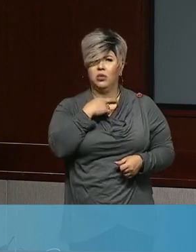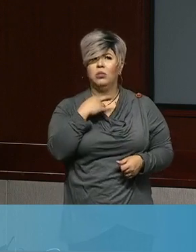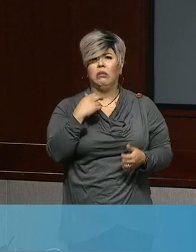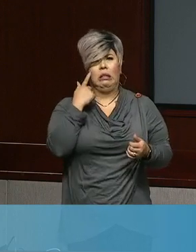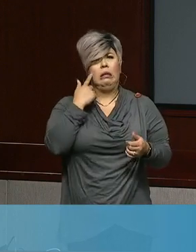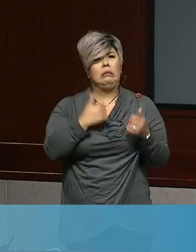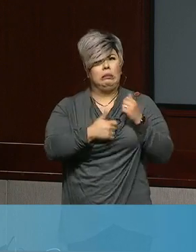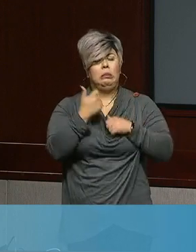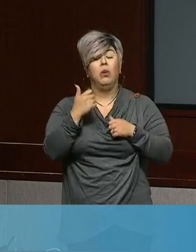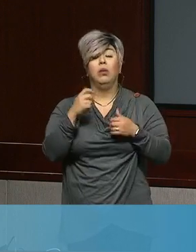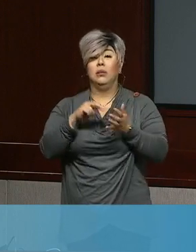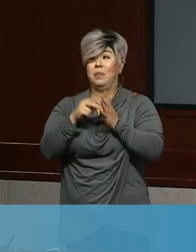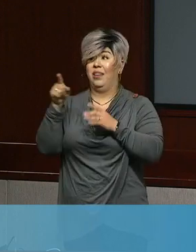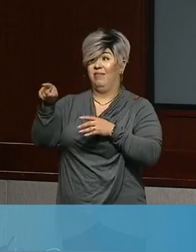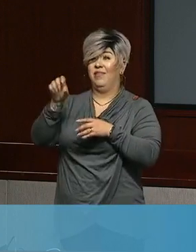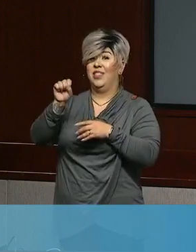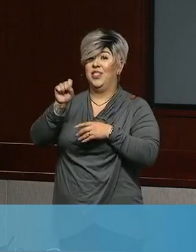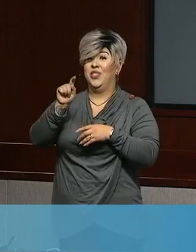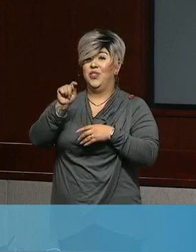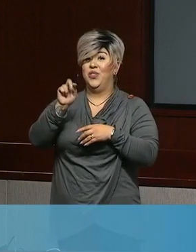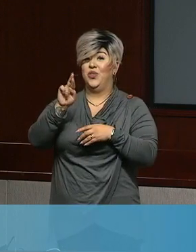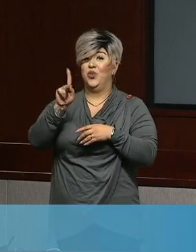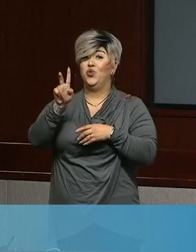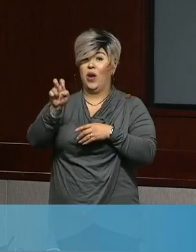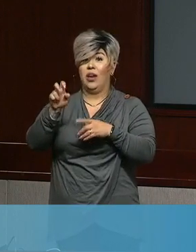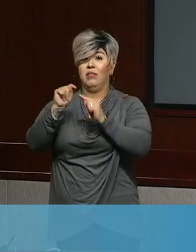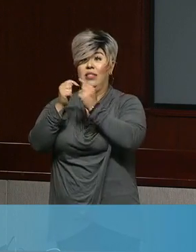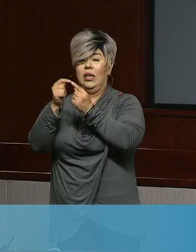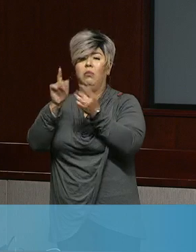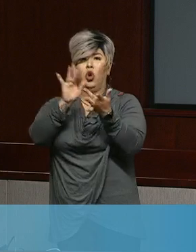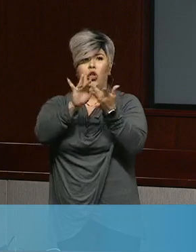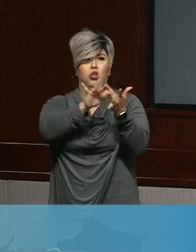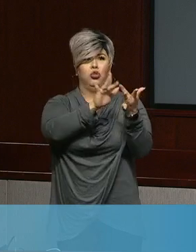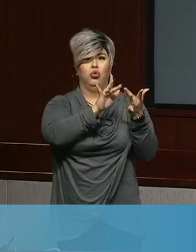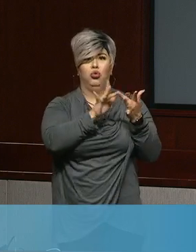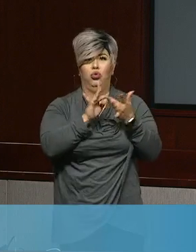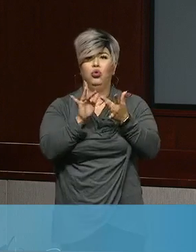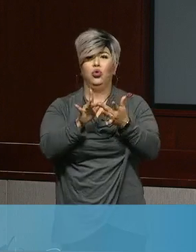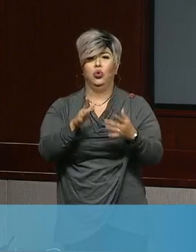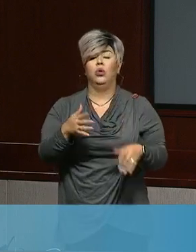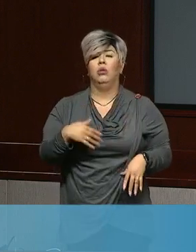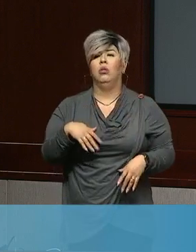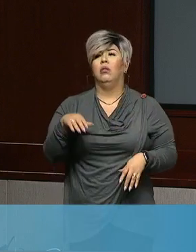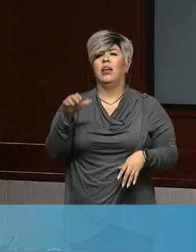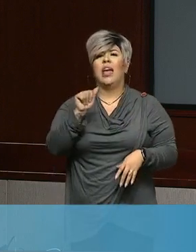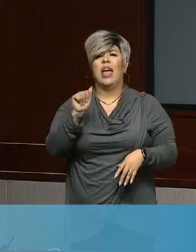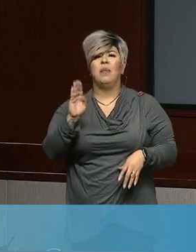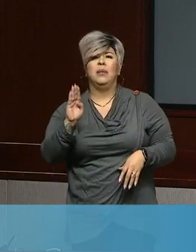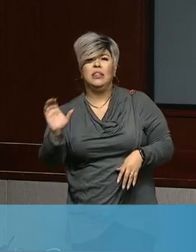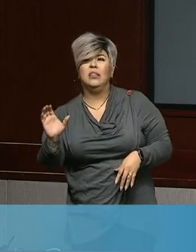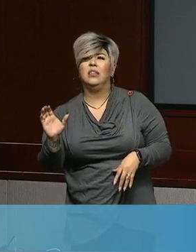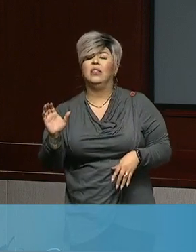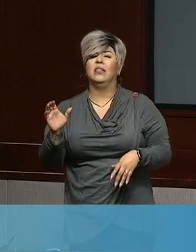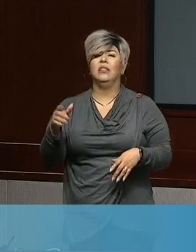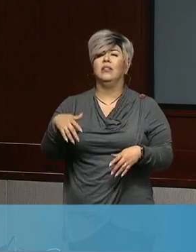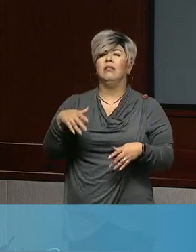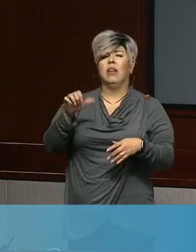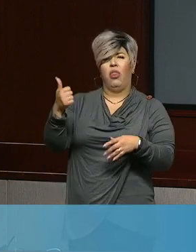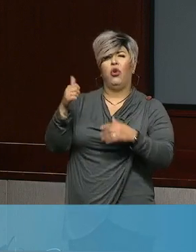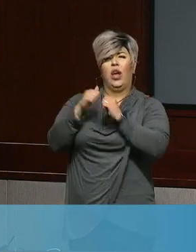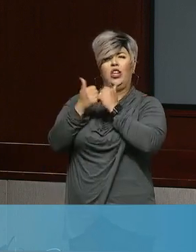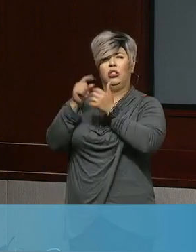by members of the state strike team. I believe the ABC. In addition to some